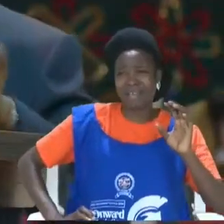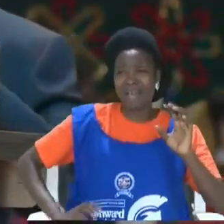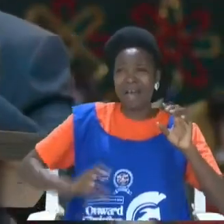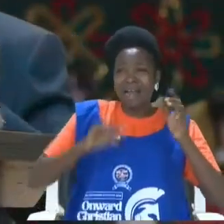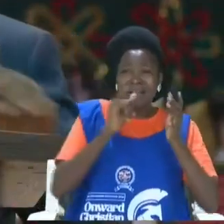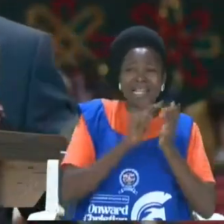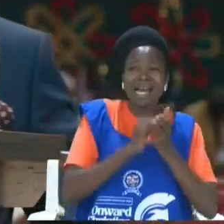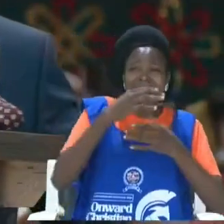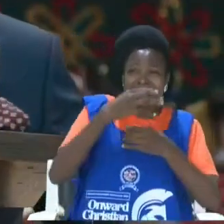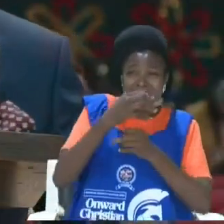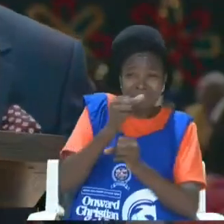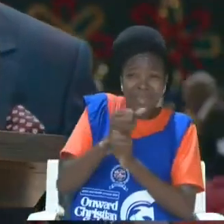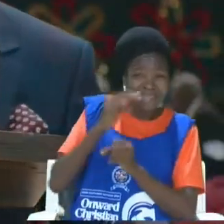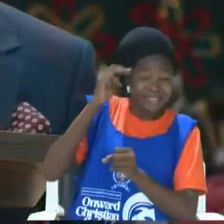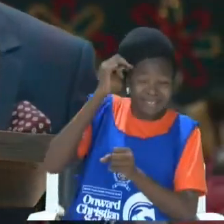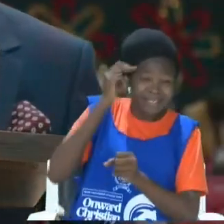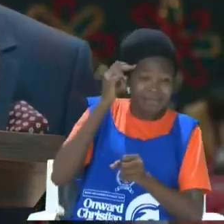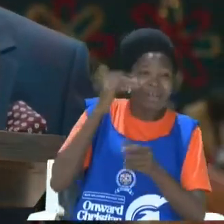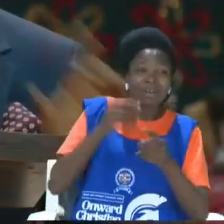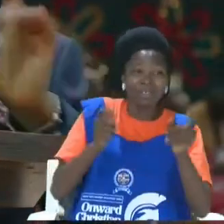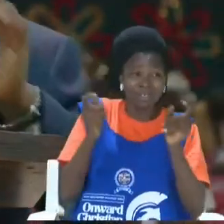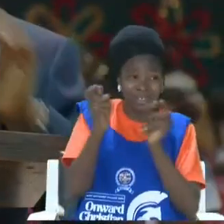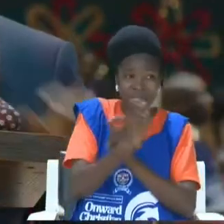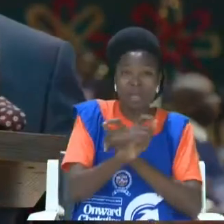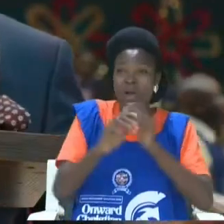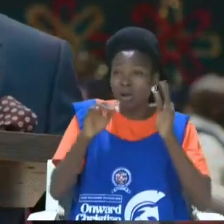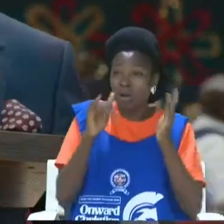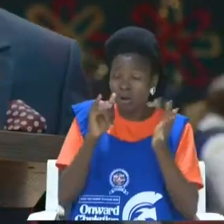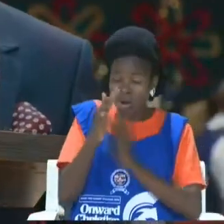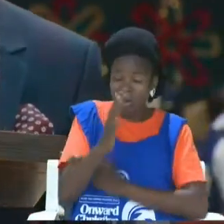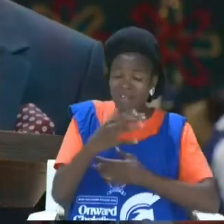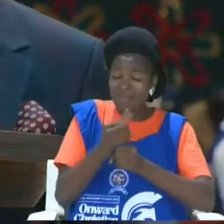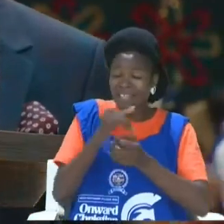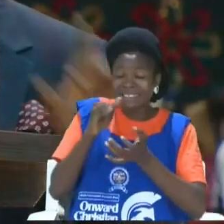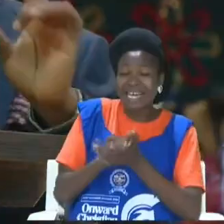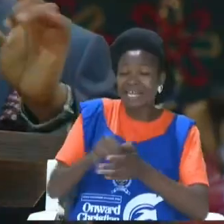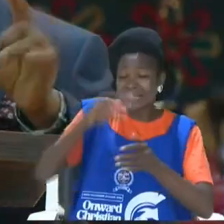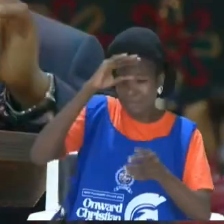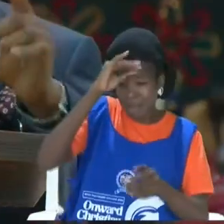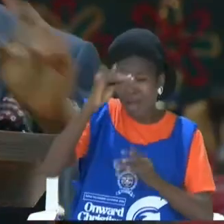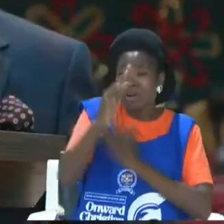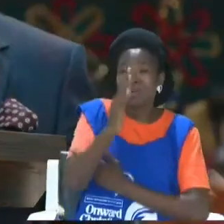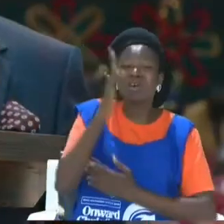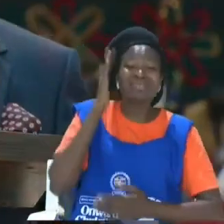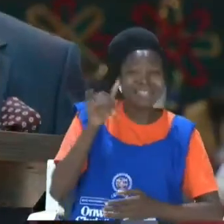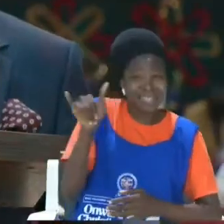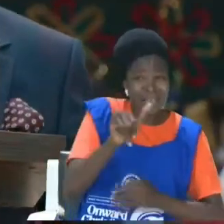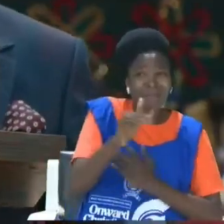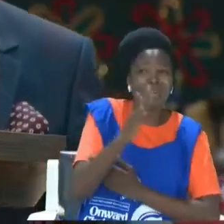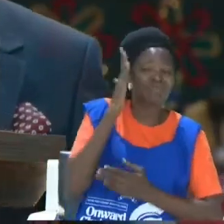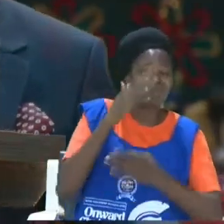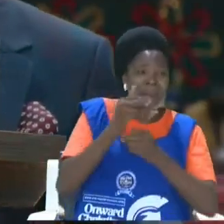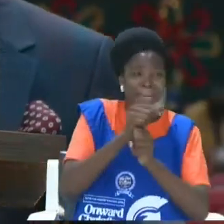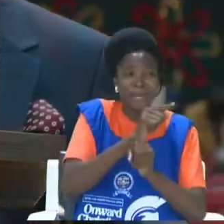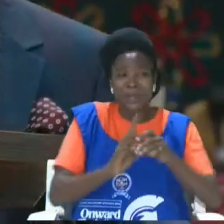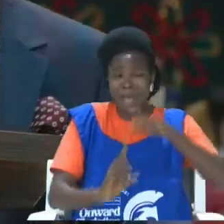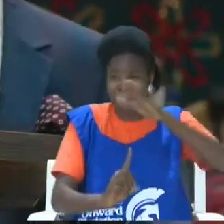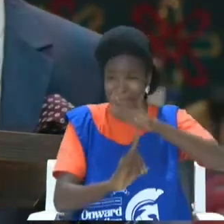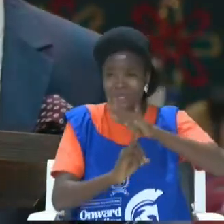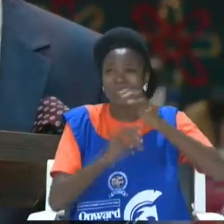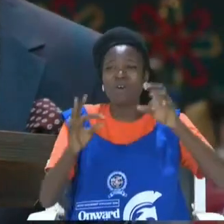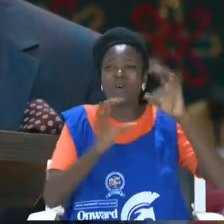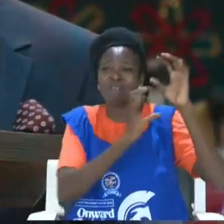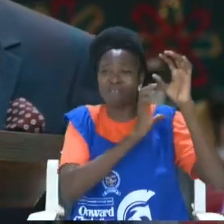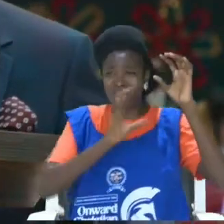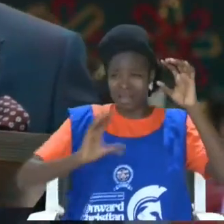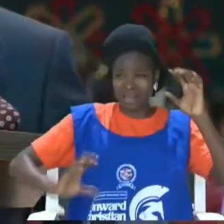made that madman of gatherings an ambassador of Christ, He will make you an ambassador of Christ. Talk